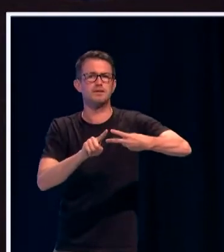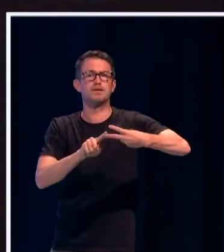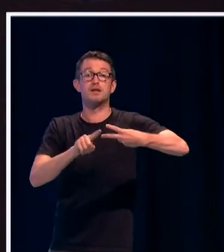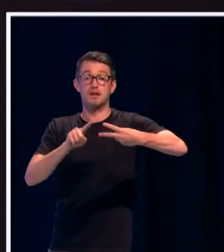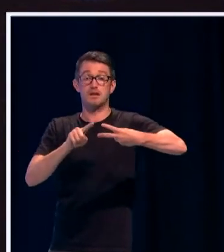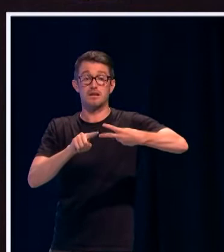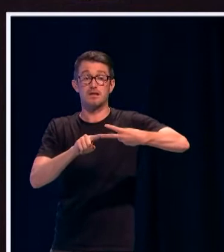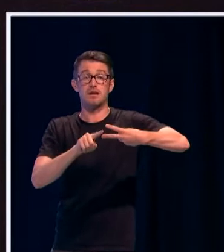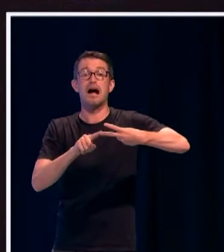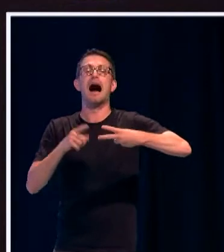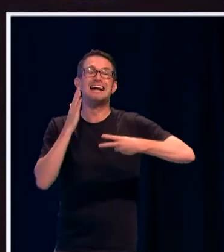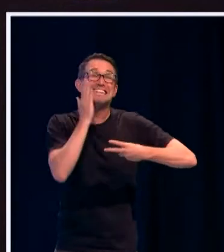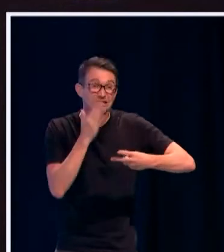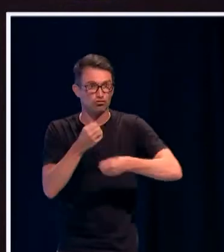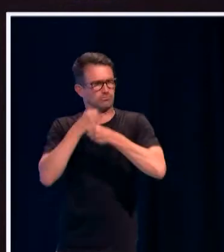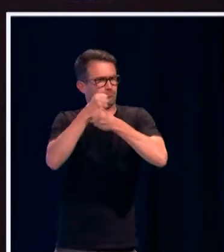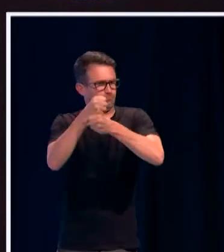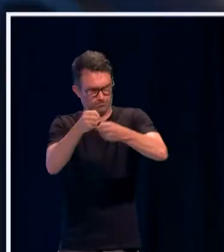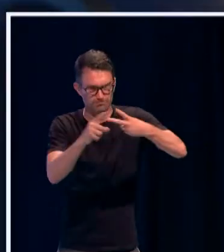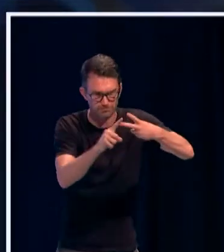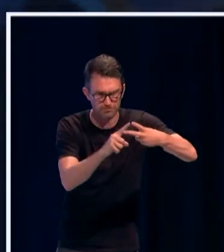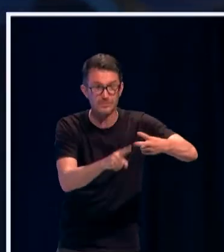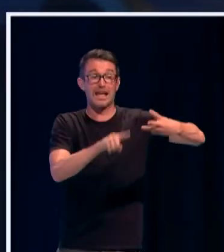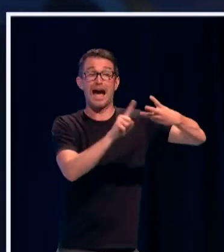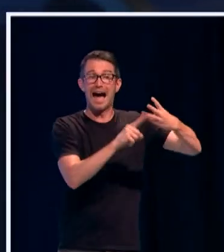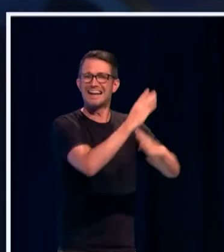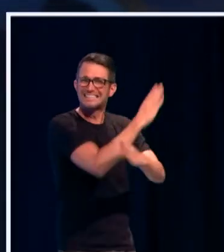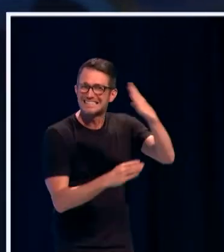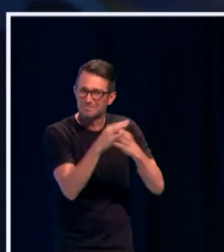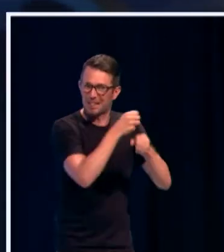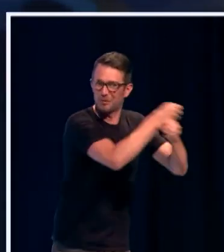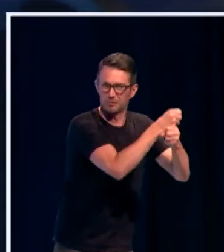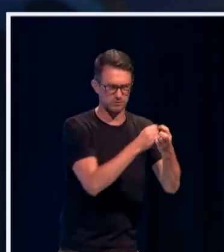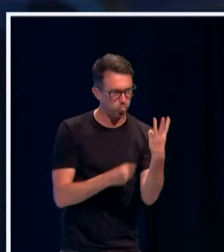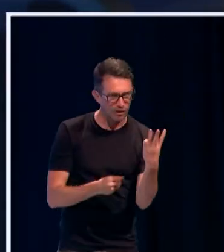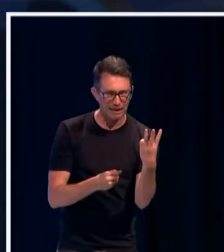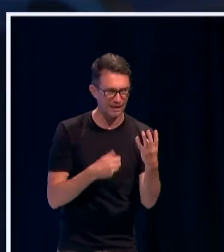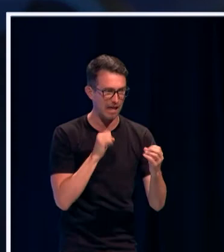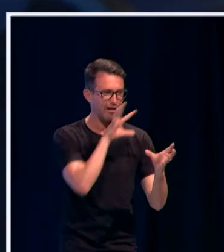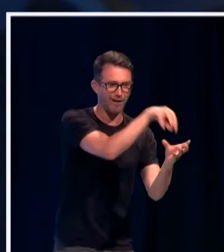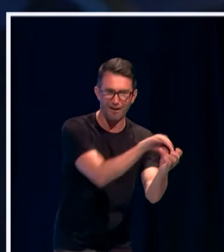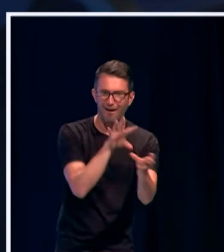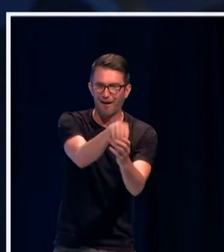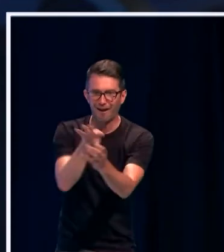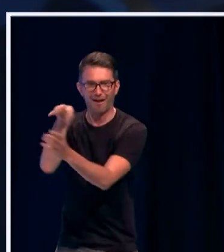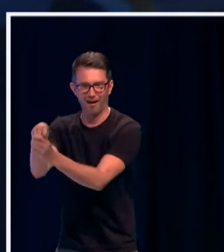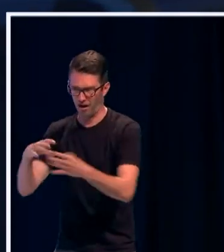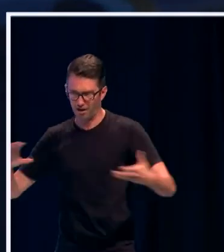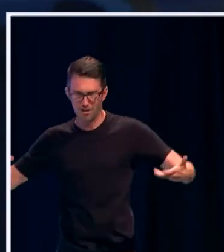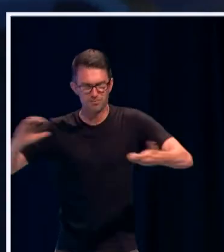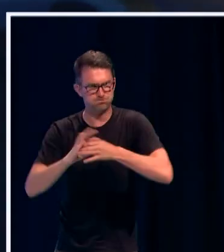For us, diversity is a strength, but most often, our values, our diversity